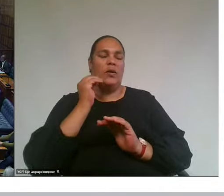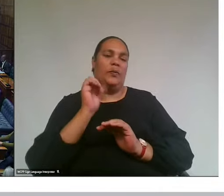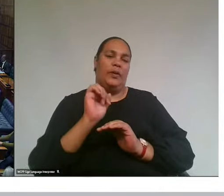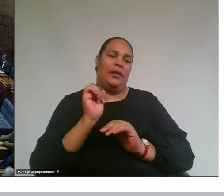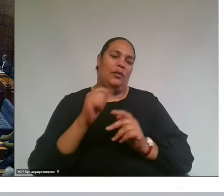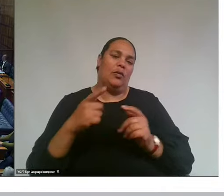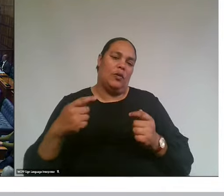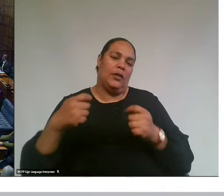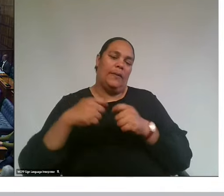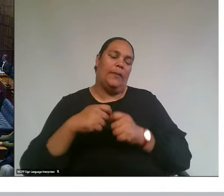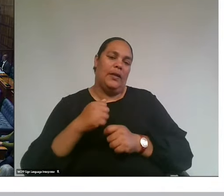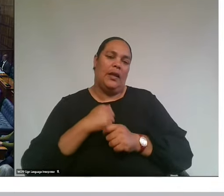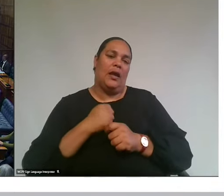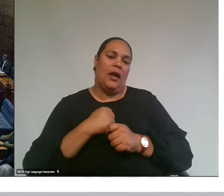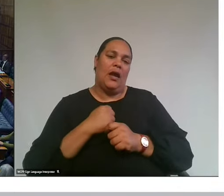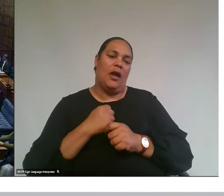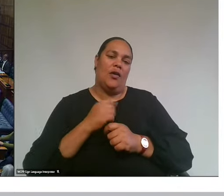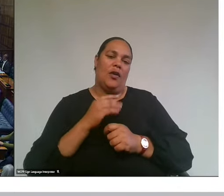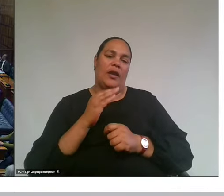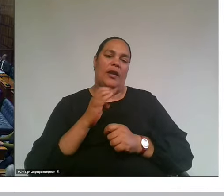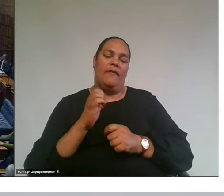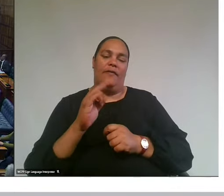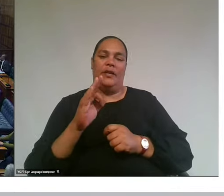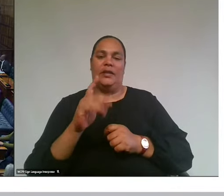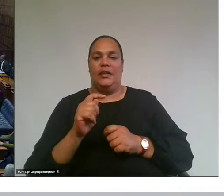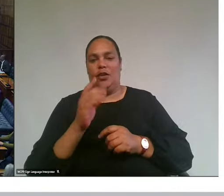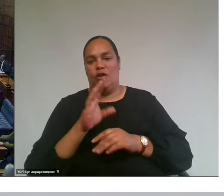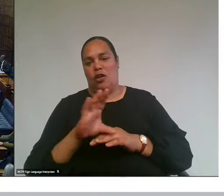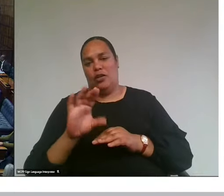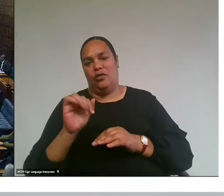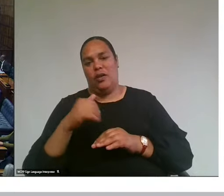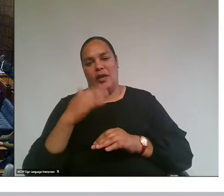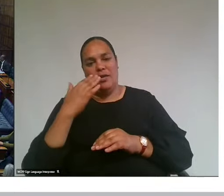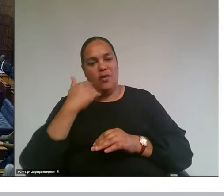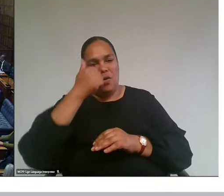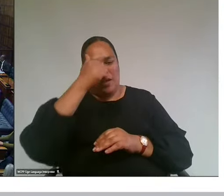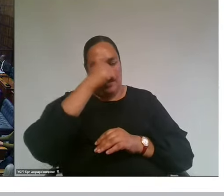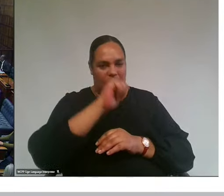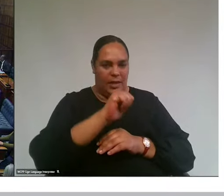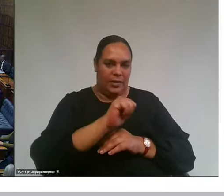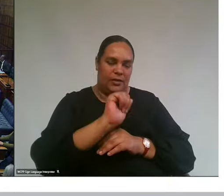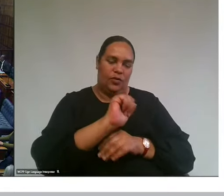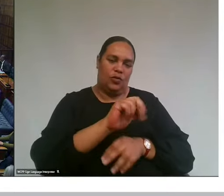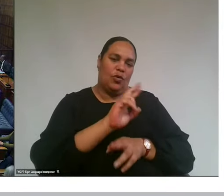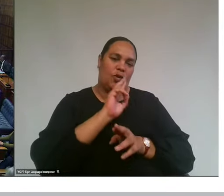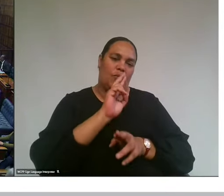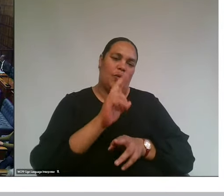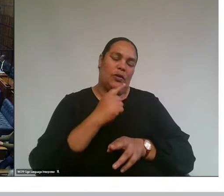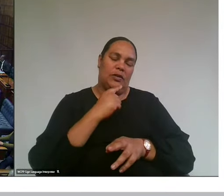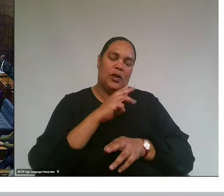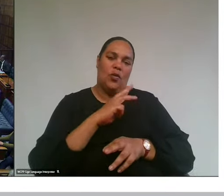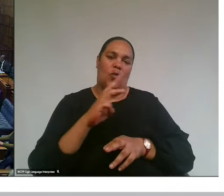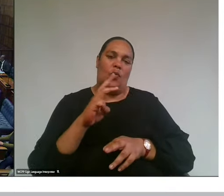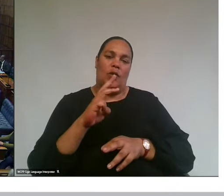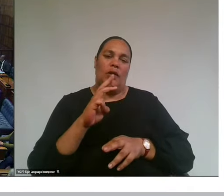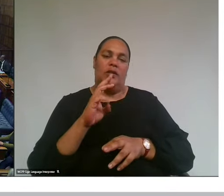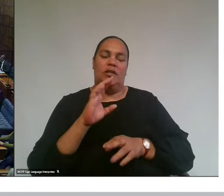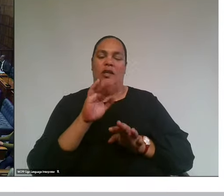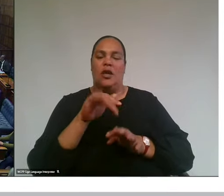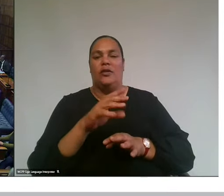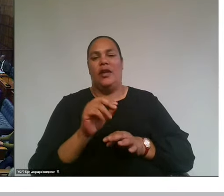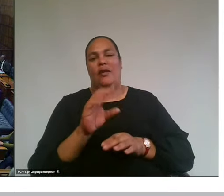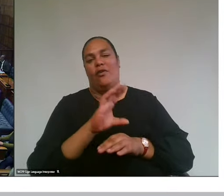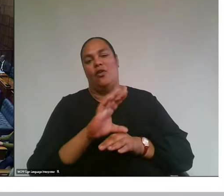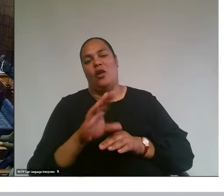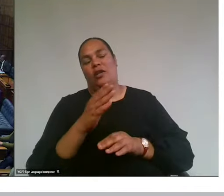contribution of our F colleges and I do know that Atlantis you know in their report they refer to the West Coast College that has got a campus